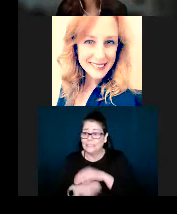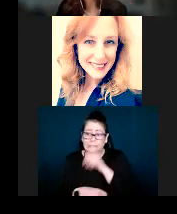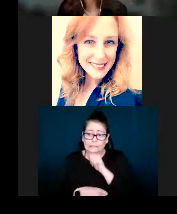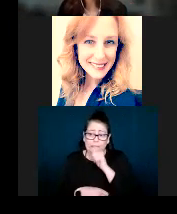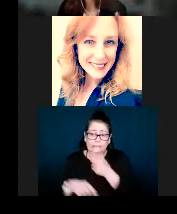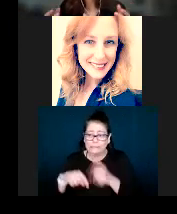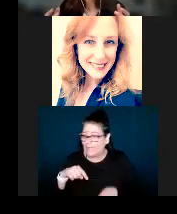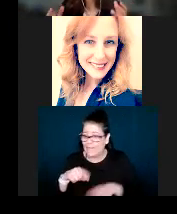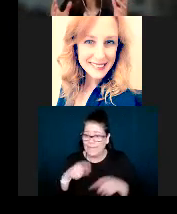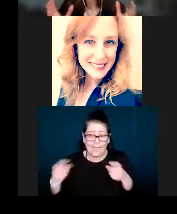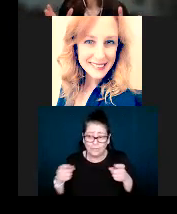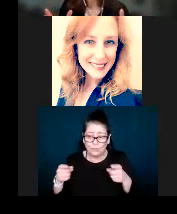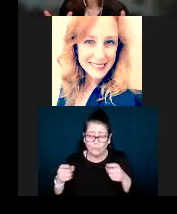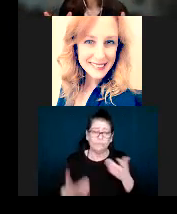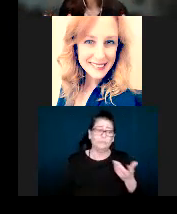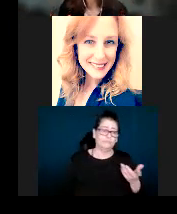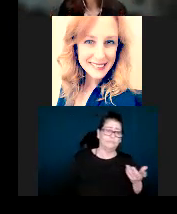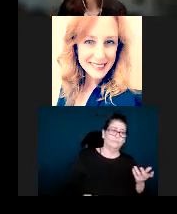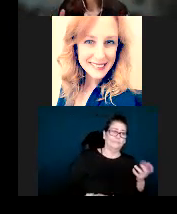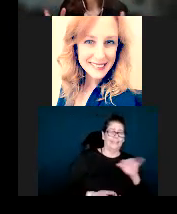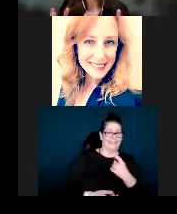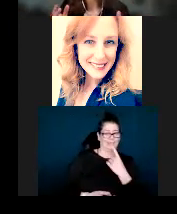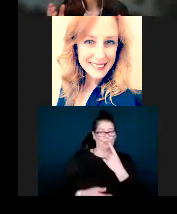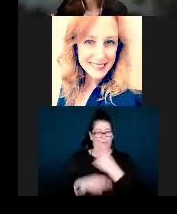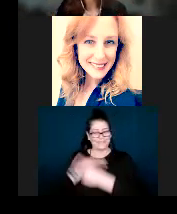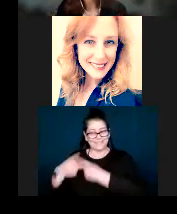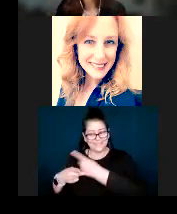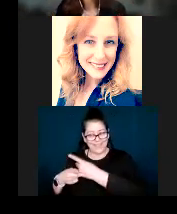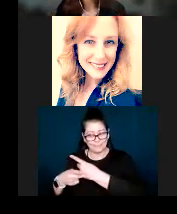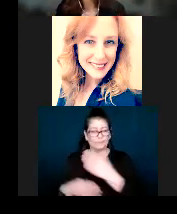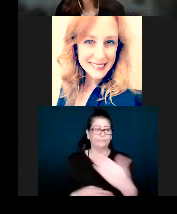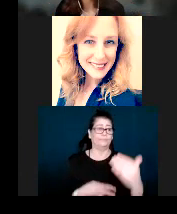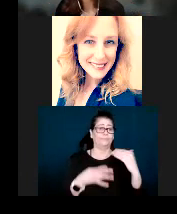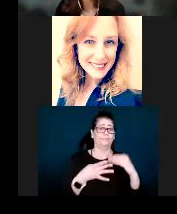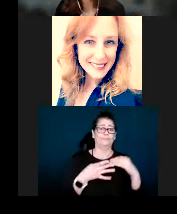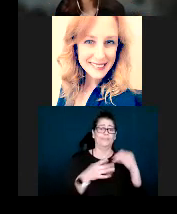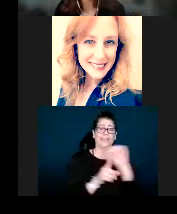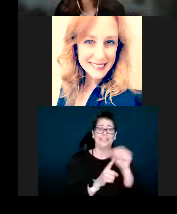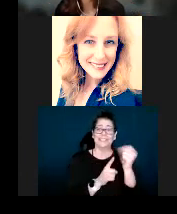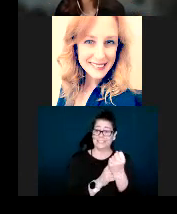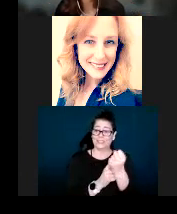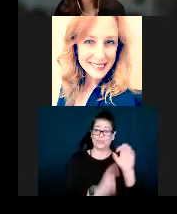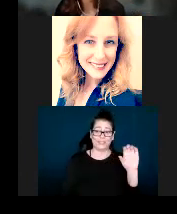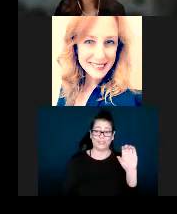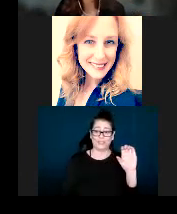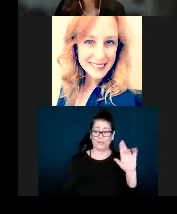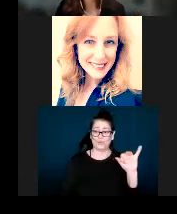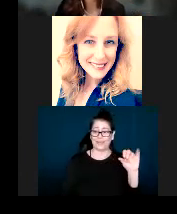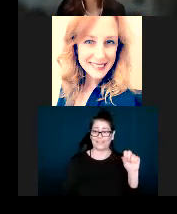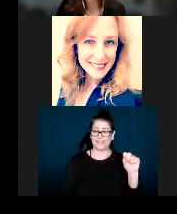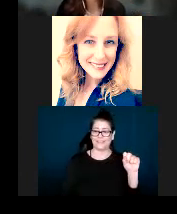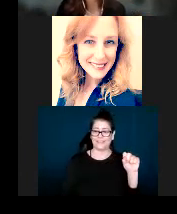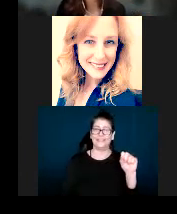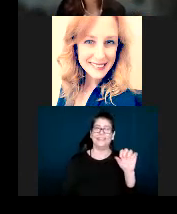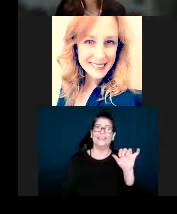coping. So that's one type of crisis. Then we have our situational crises. And these are things that you typically would think about